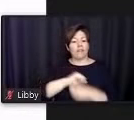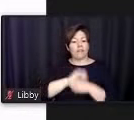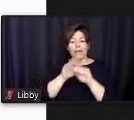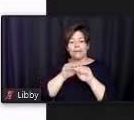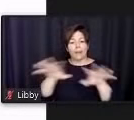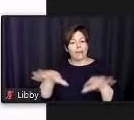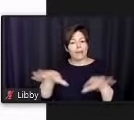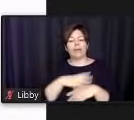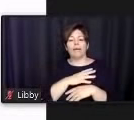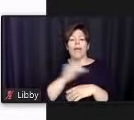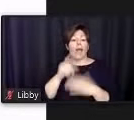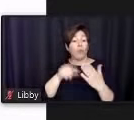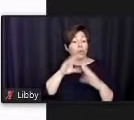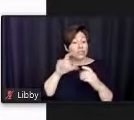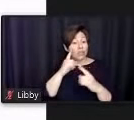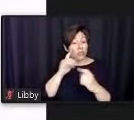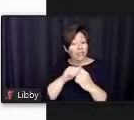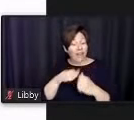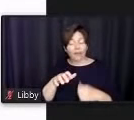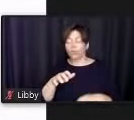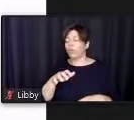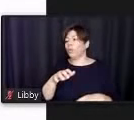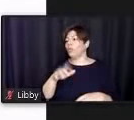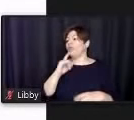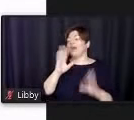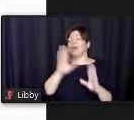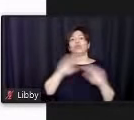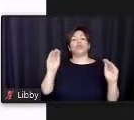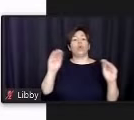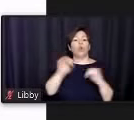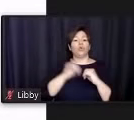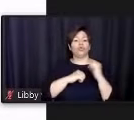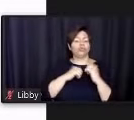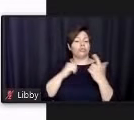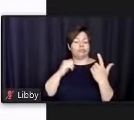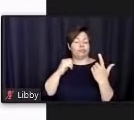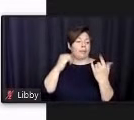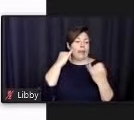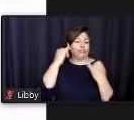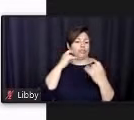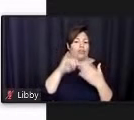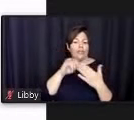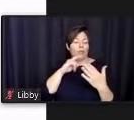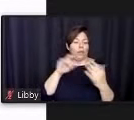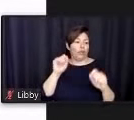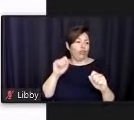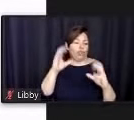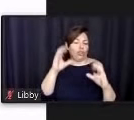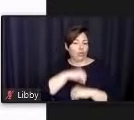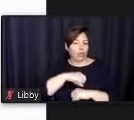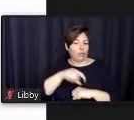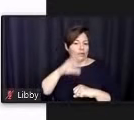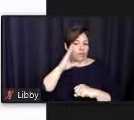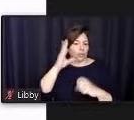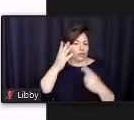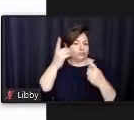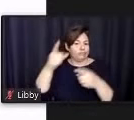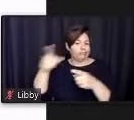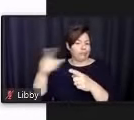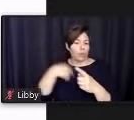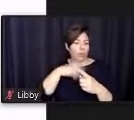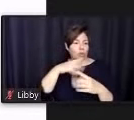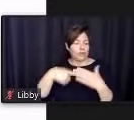were doing relating to this, there was no stretch of the imagination that we could ever assume that this was something we were going to be